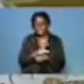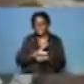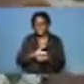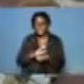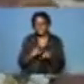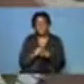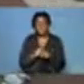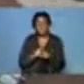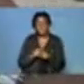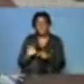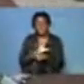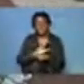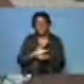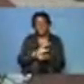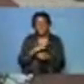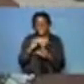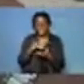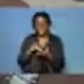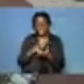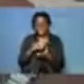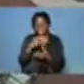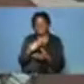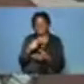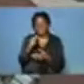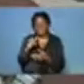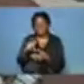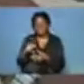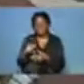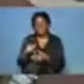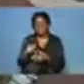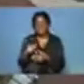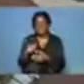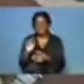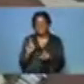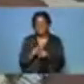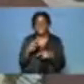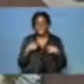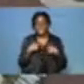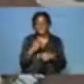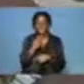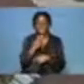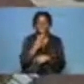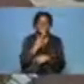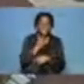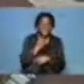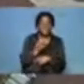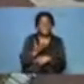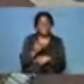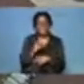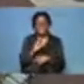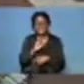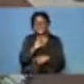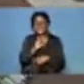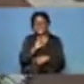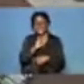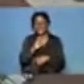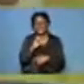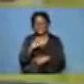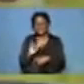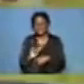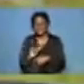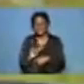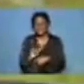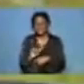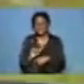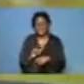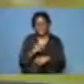chip that's highly recommended by myself. And we also have sweet and savory that includes pretzels, white chocolate,